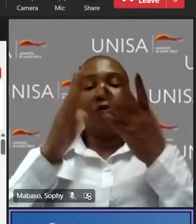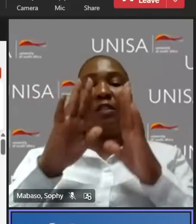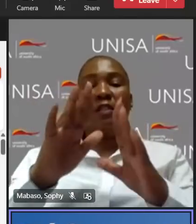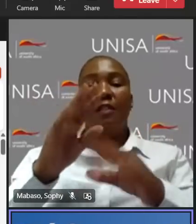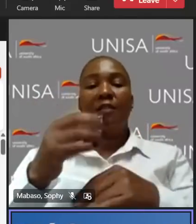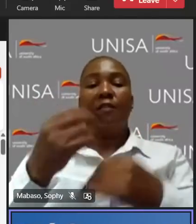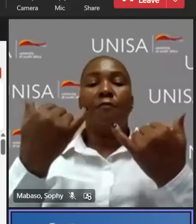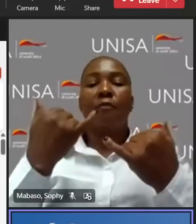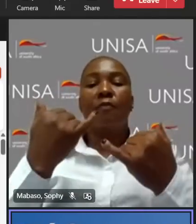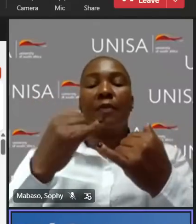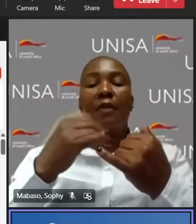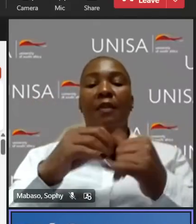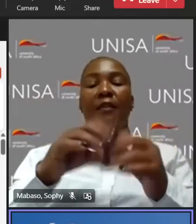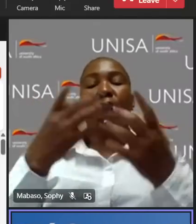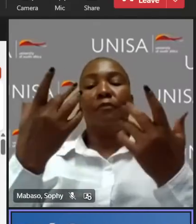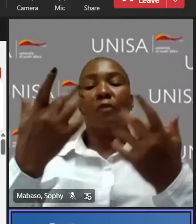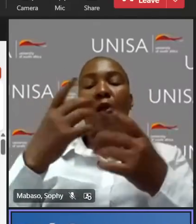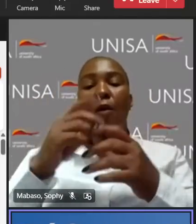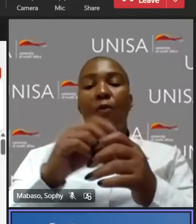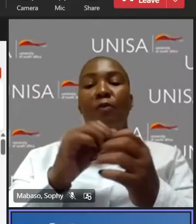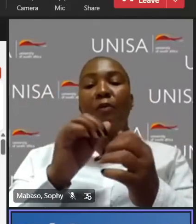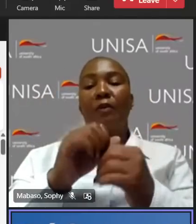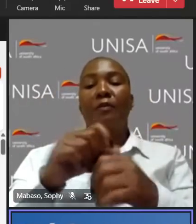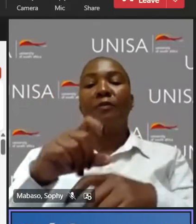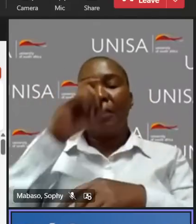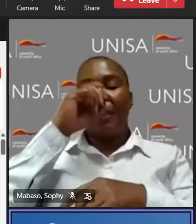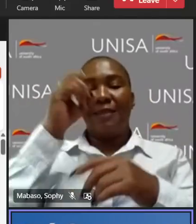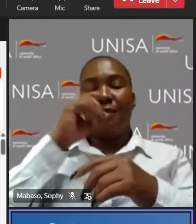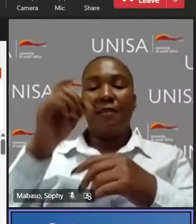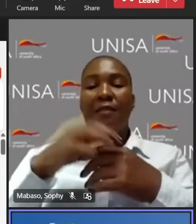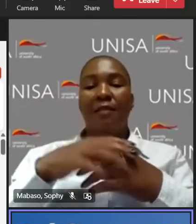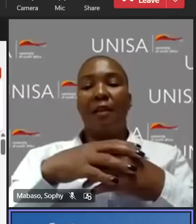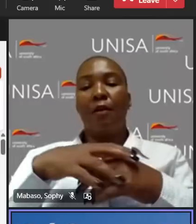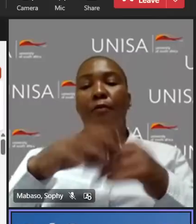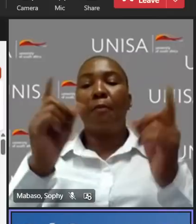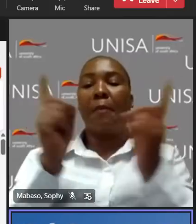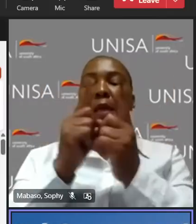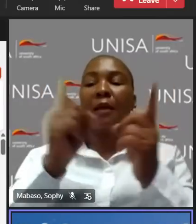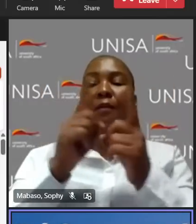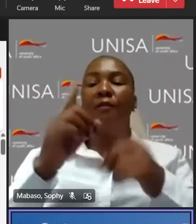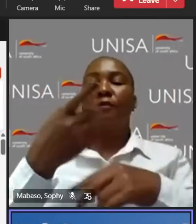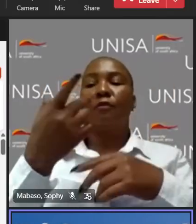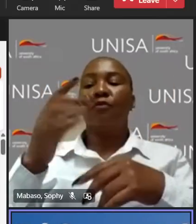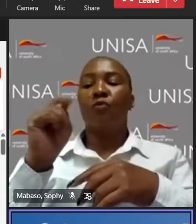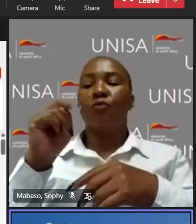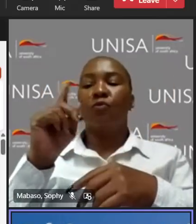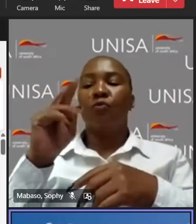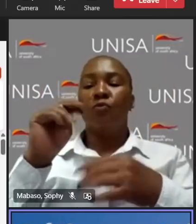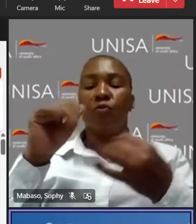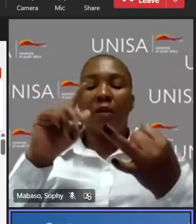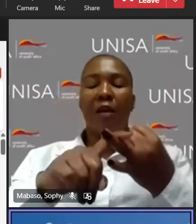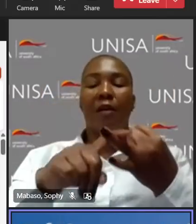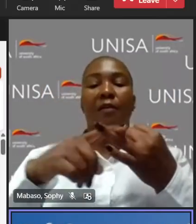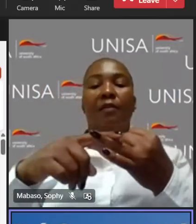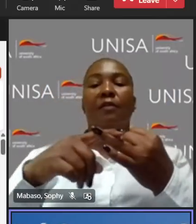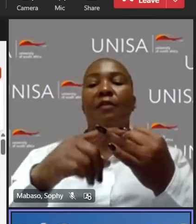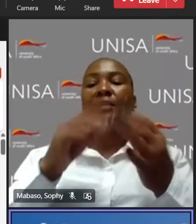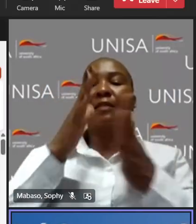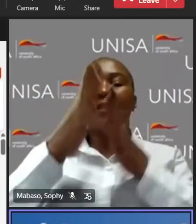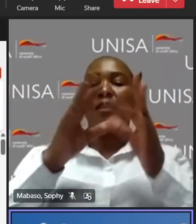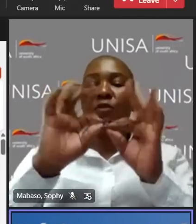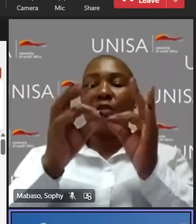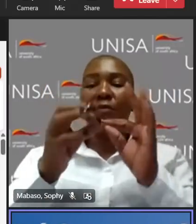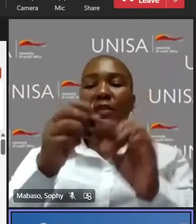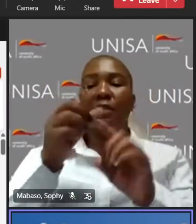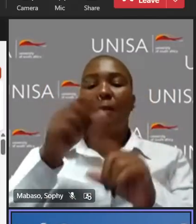sister department, Oxford, and you met Mr. Nkuna and Ms. Mabasu that translate. We